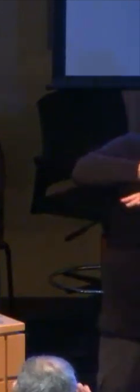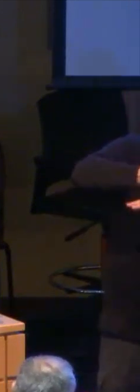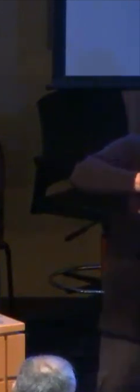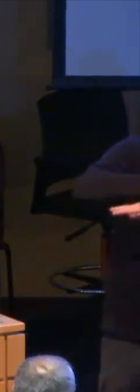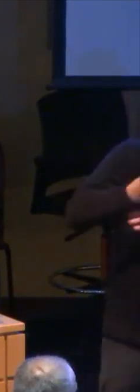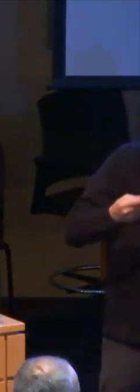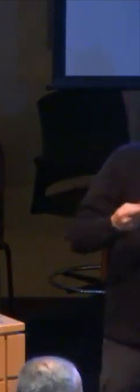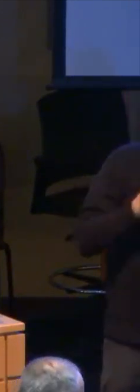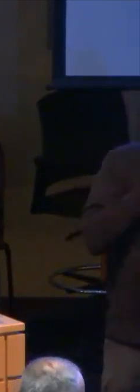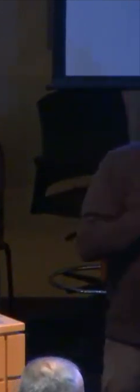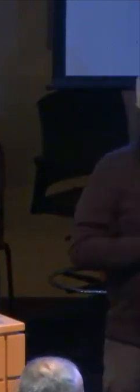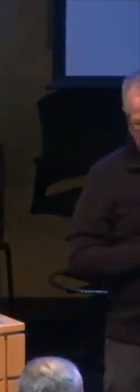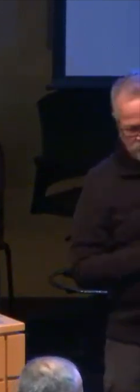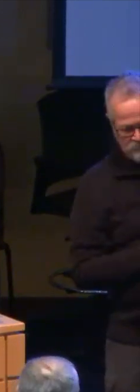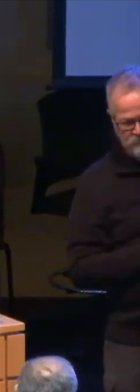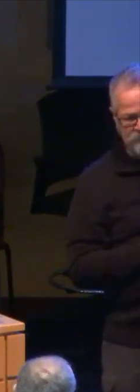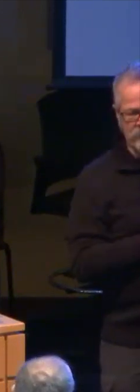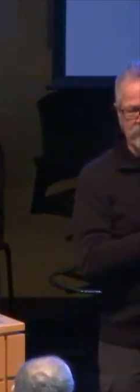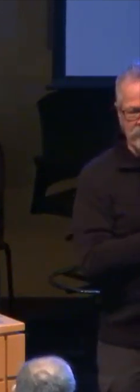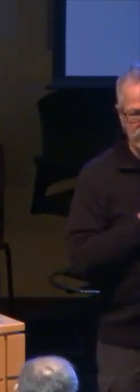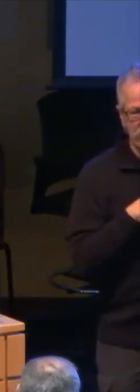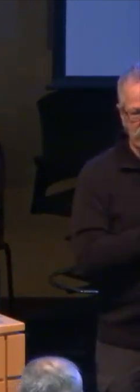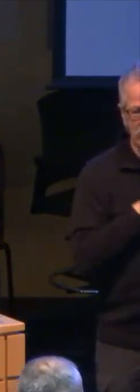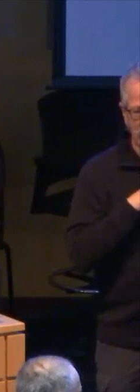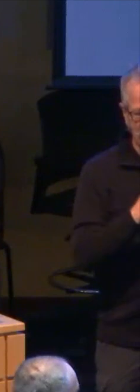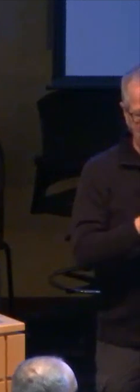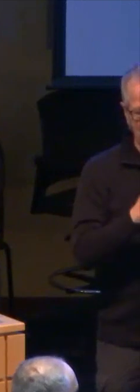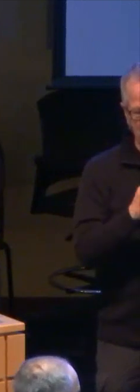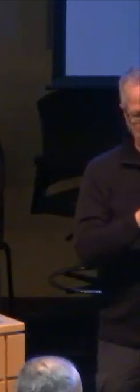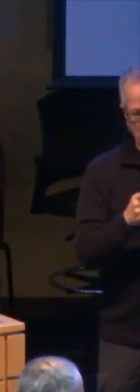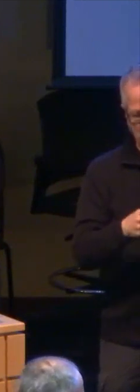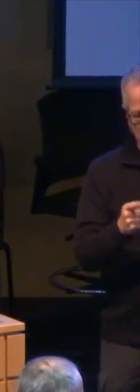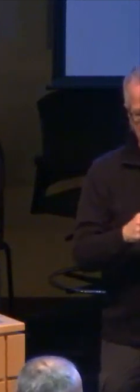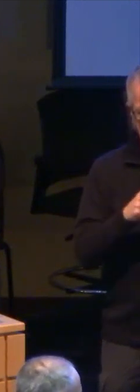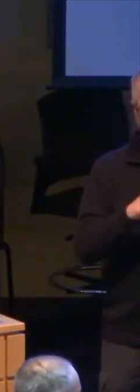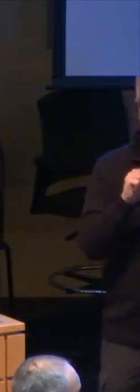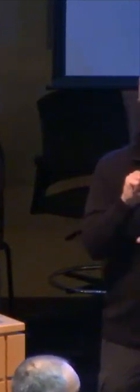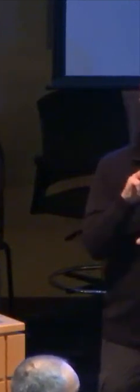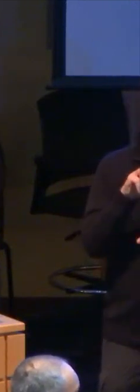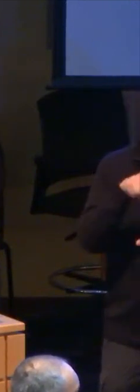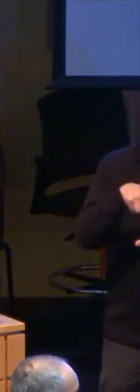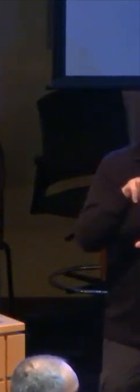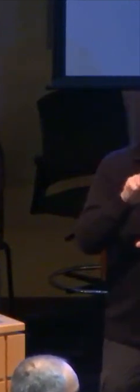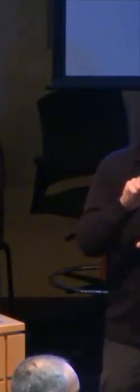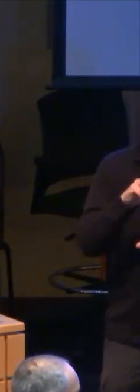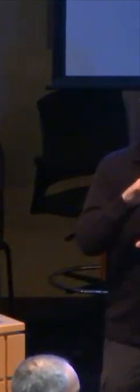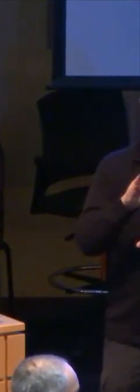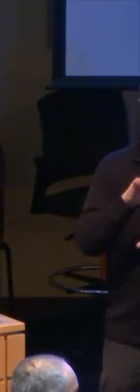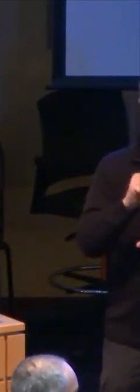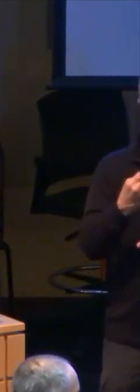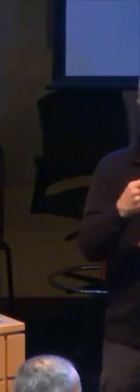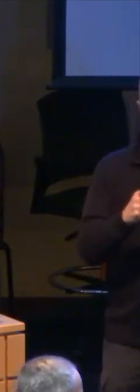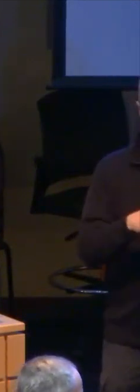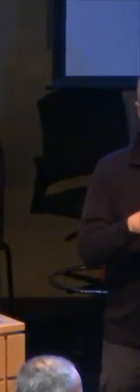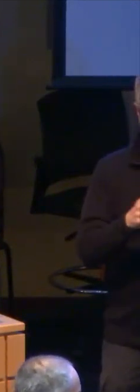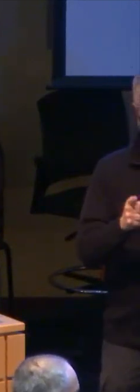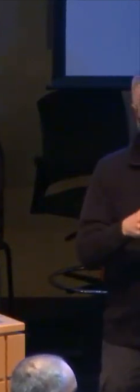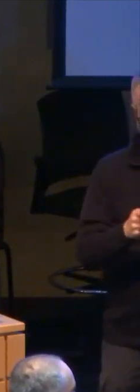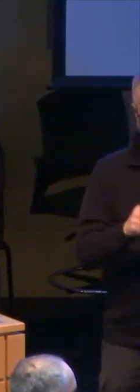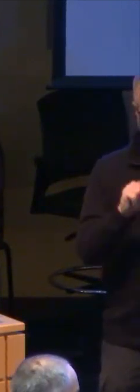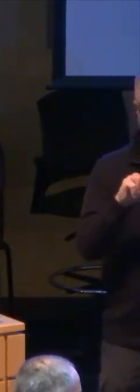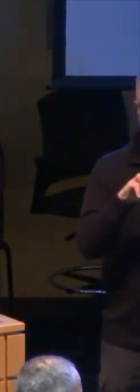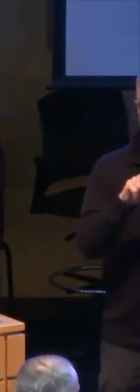this land, the land which touches the shared waters of all tribes and bands within the Suquamish,